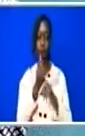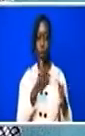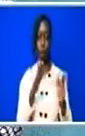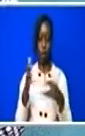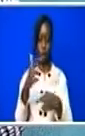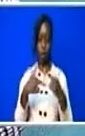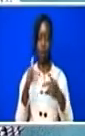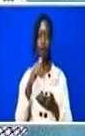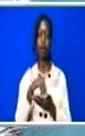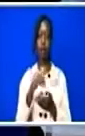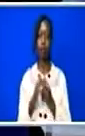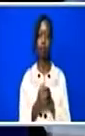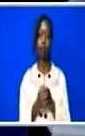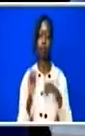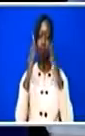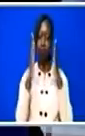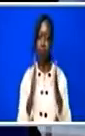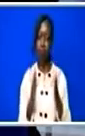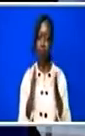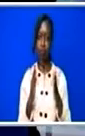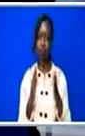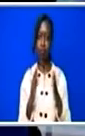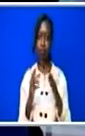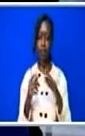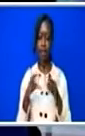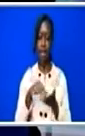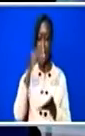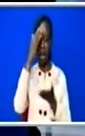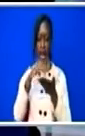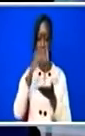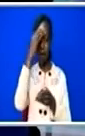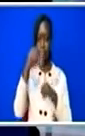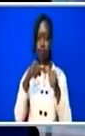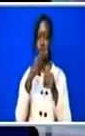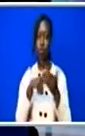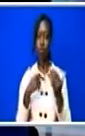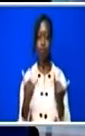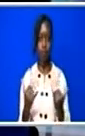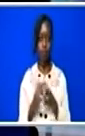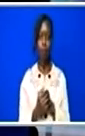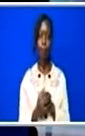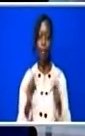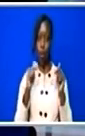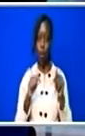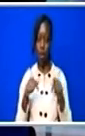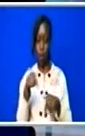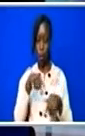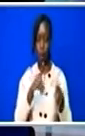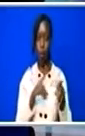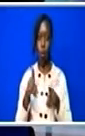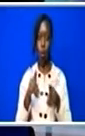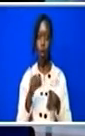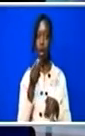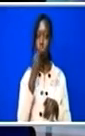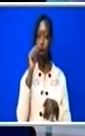Mwalimu, what are we going to study now? So today we are doing nutrition in plants